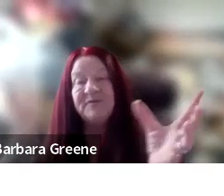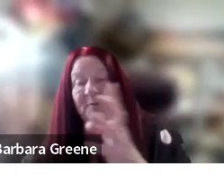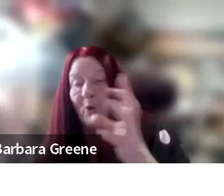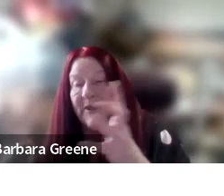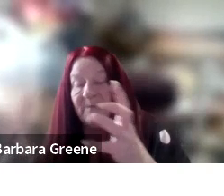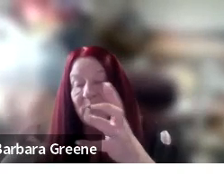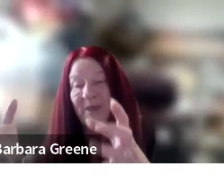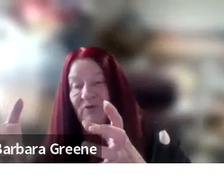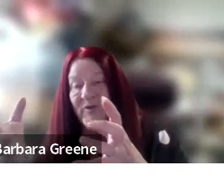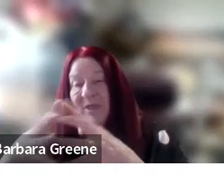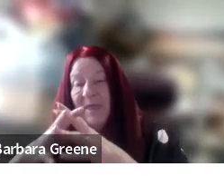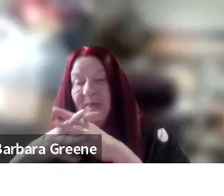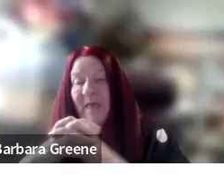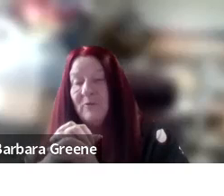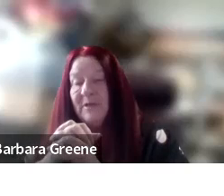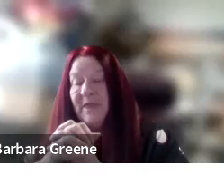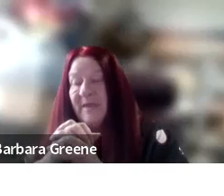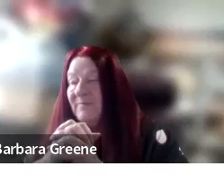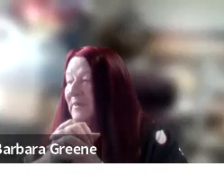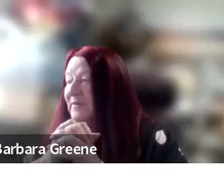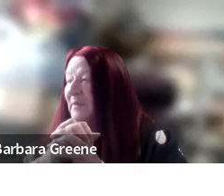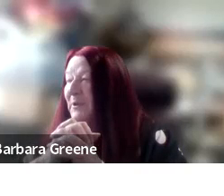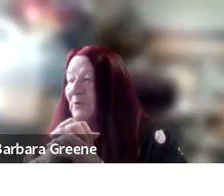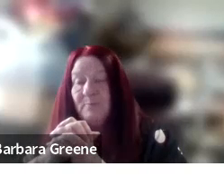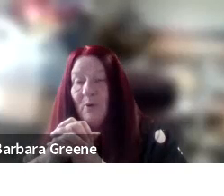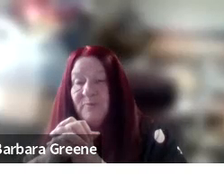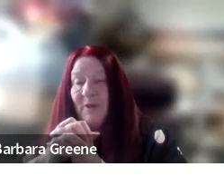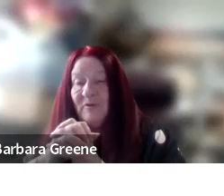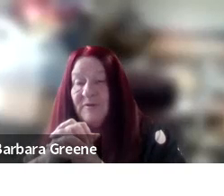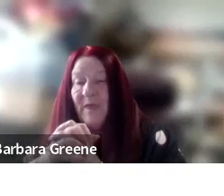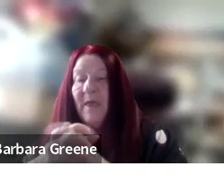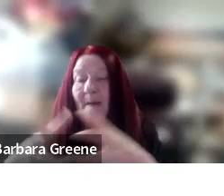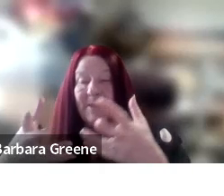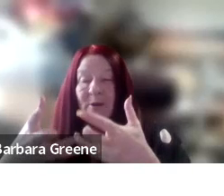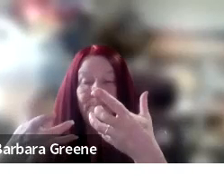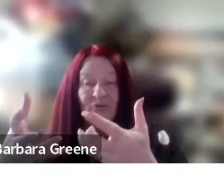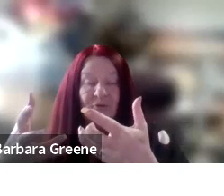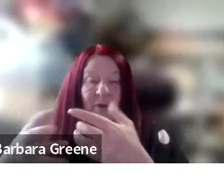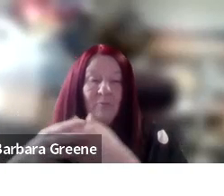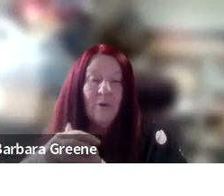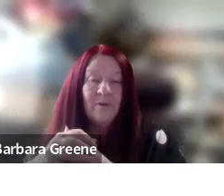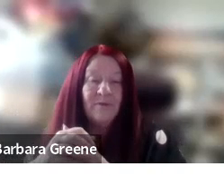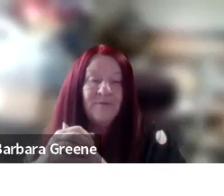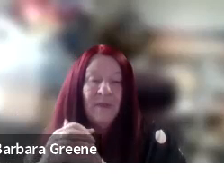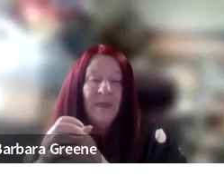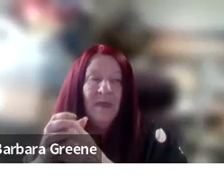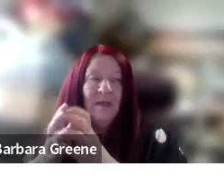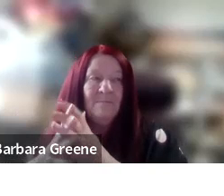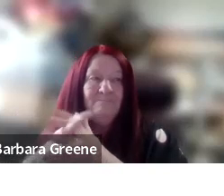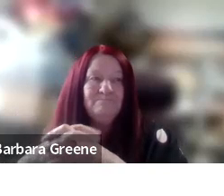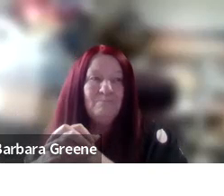the supporting information that really gave the peer support specialist a bigger picture of where this